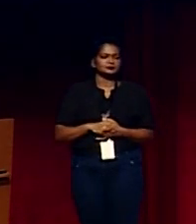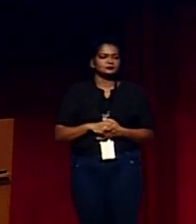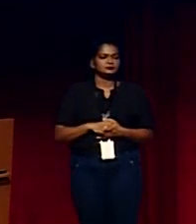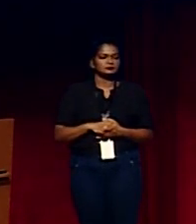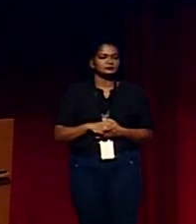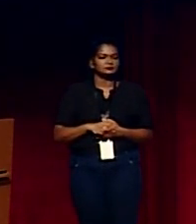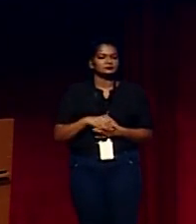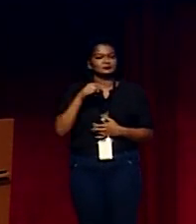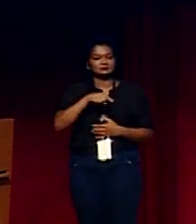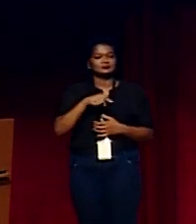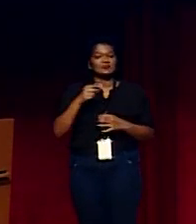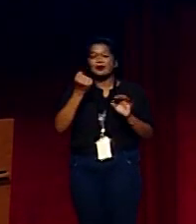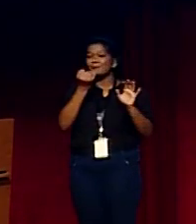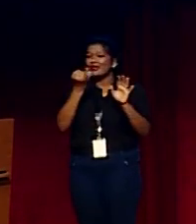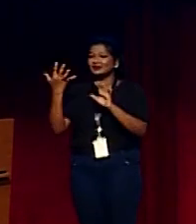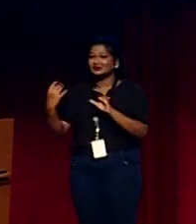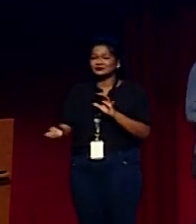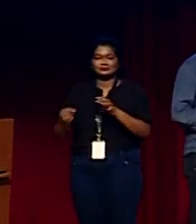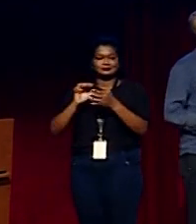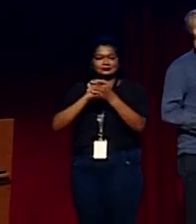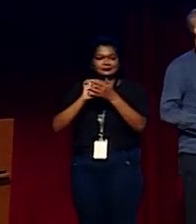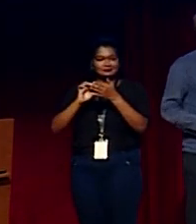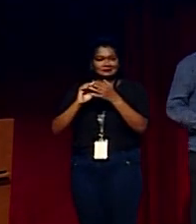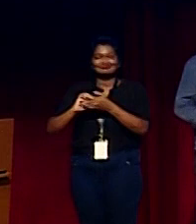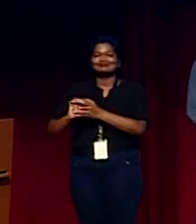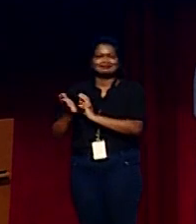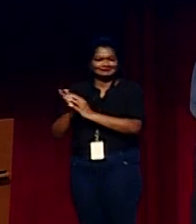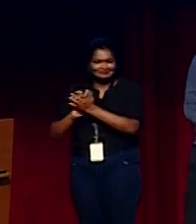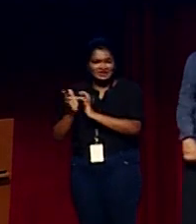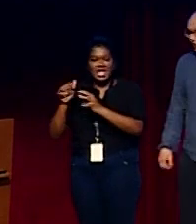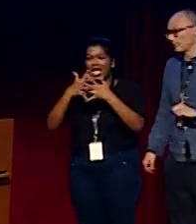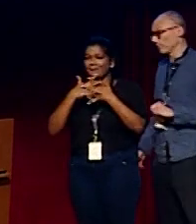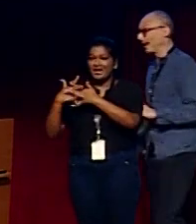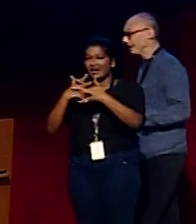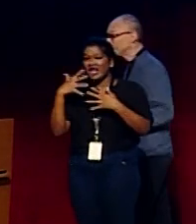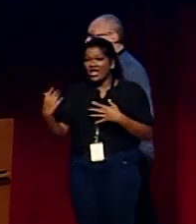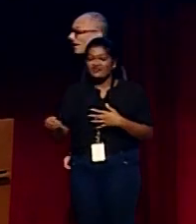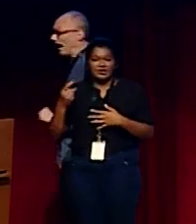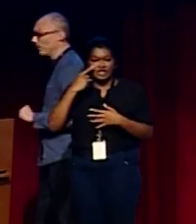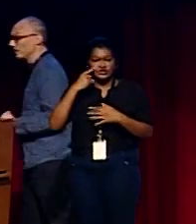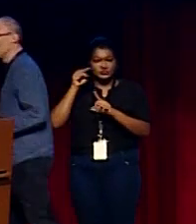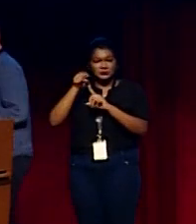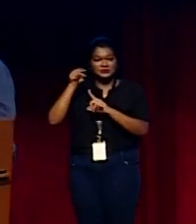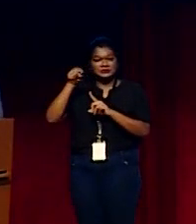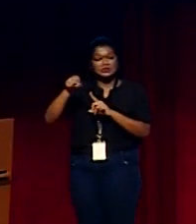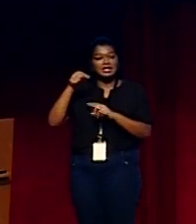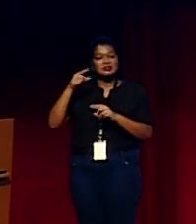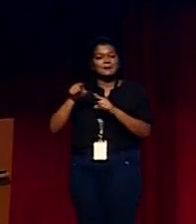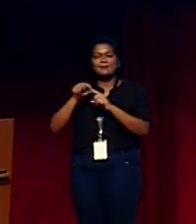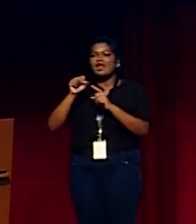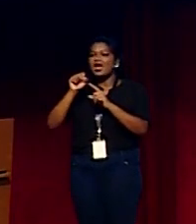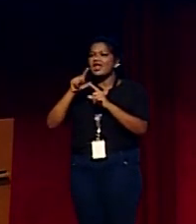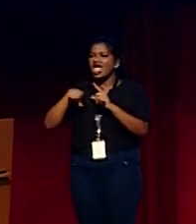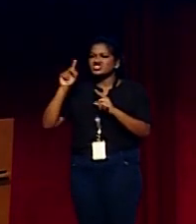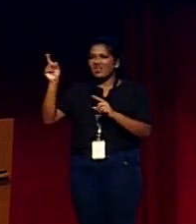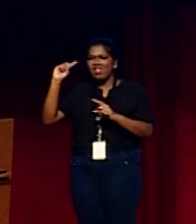that's tactile mathematics that we can do. That's a work we're currently doing with the American Institute of Mathematics and the National Federation